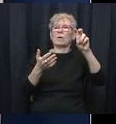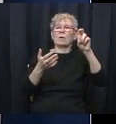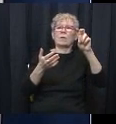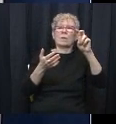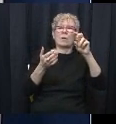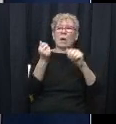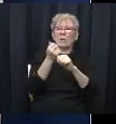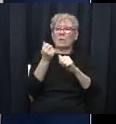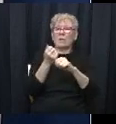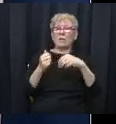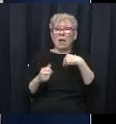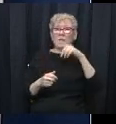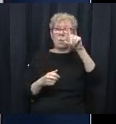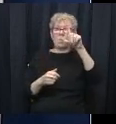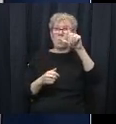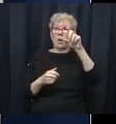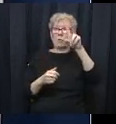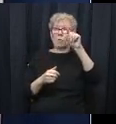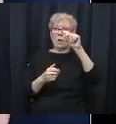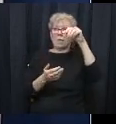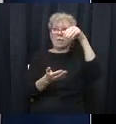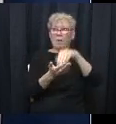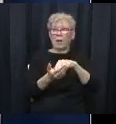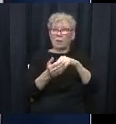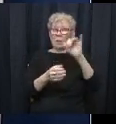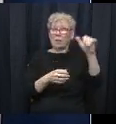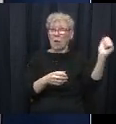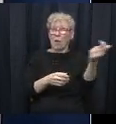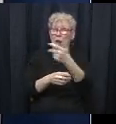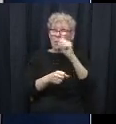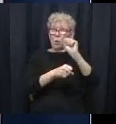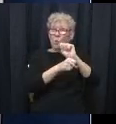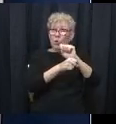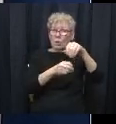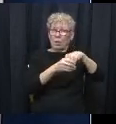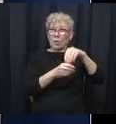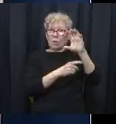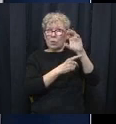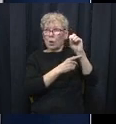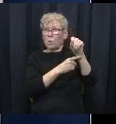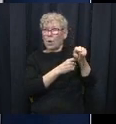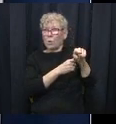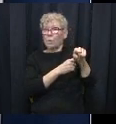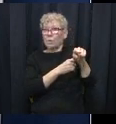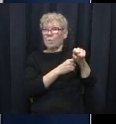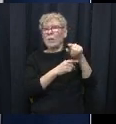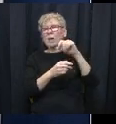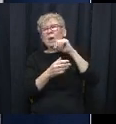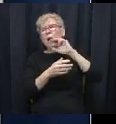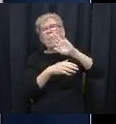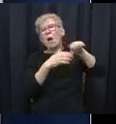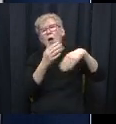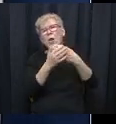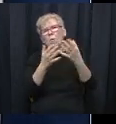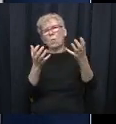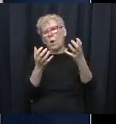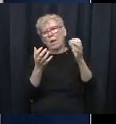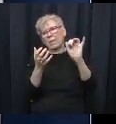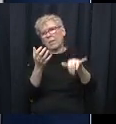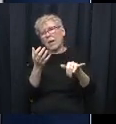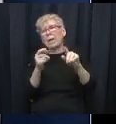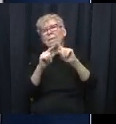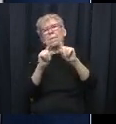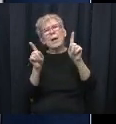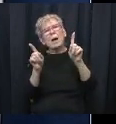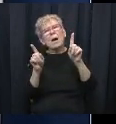expect that teachers, because they're well educated, generally have a higher vaccination rate than the general public. So that's taken into account. And with the quantities we